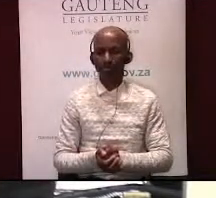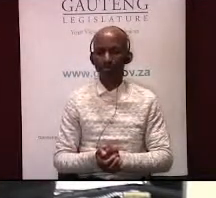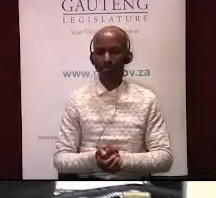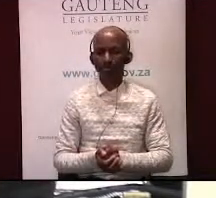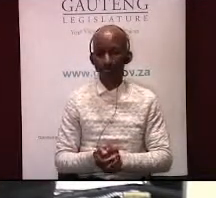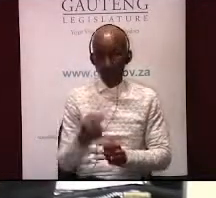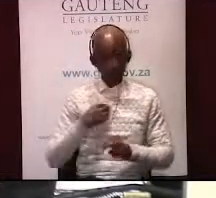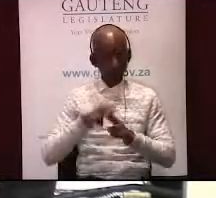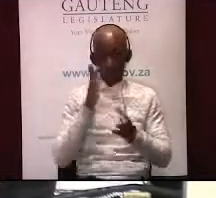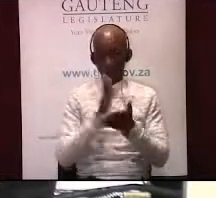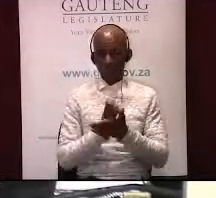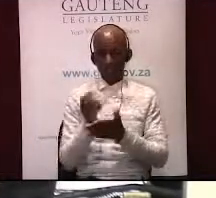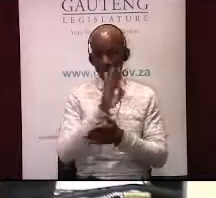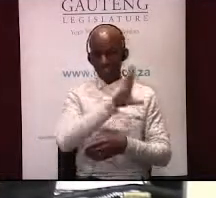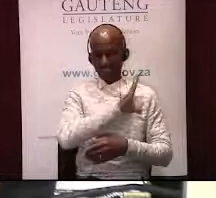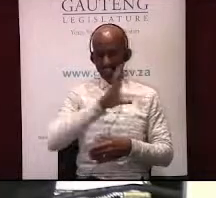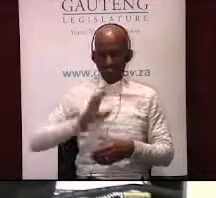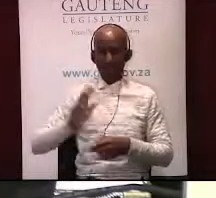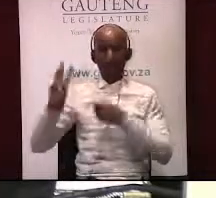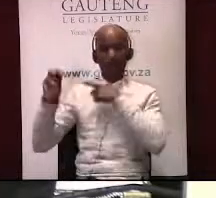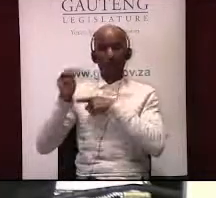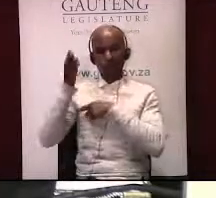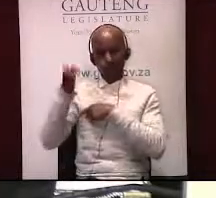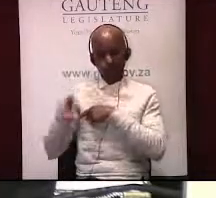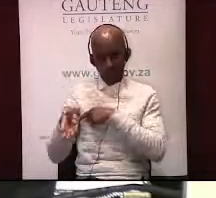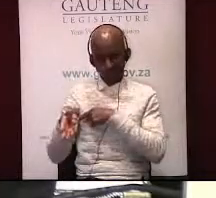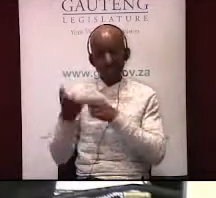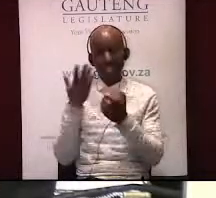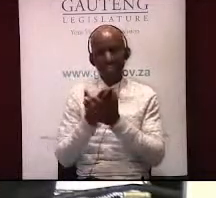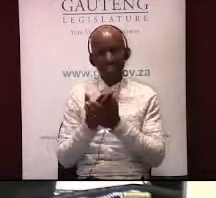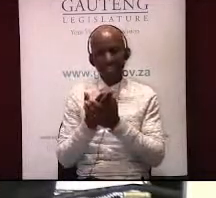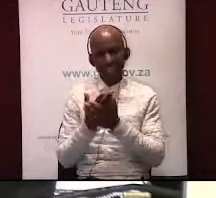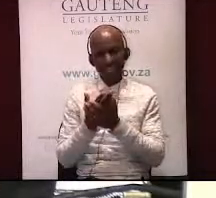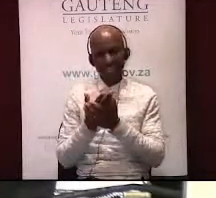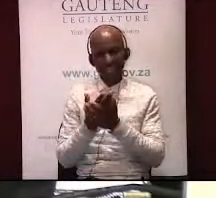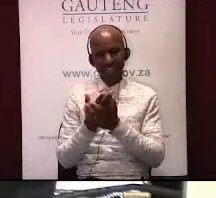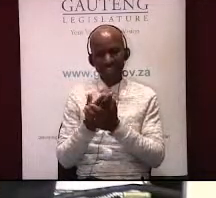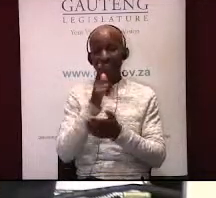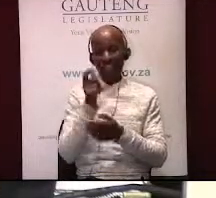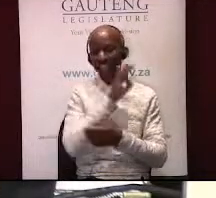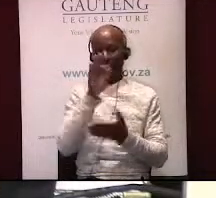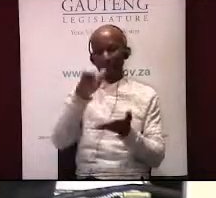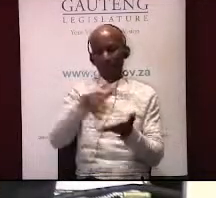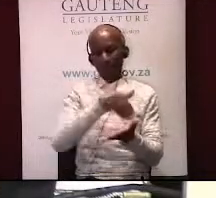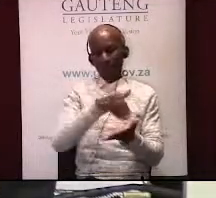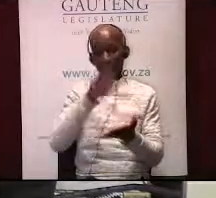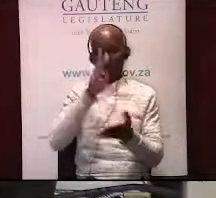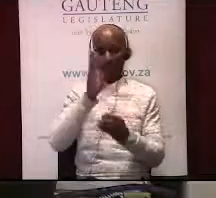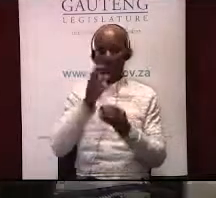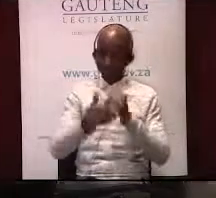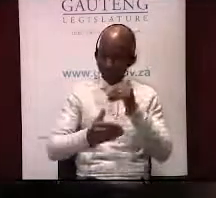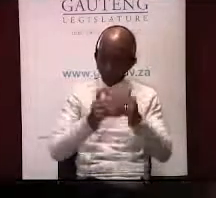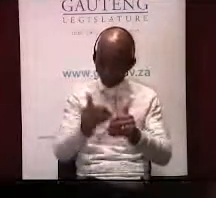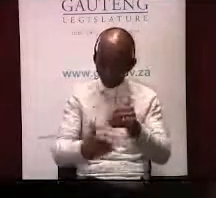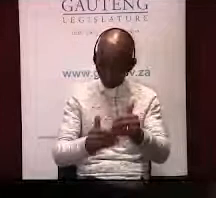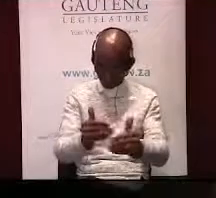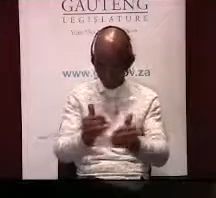I'm not sure if Councillor Miriam is here. Can I just get an indication? If she's not here, we will proceed.